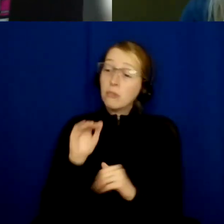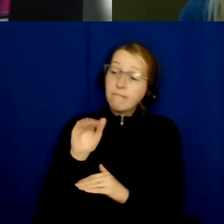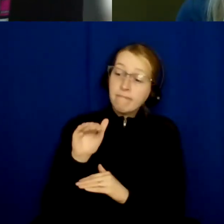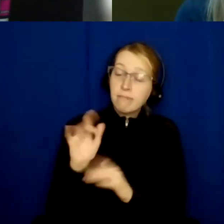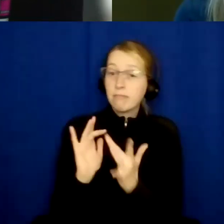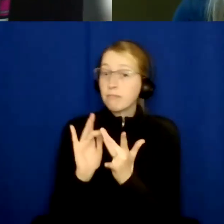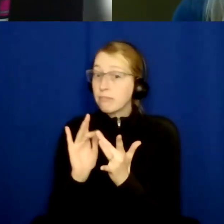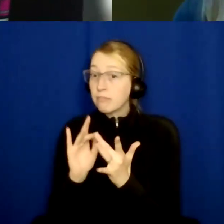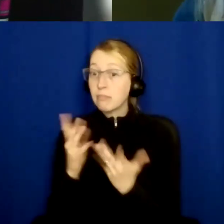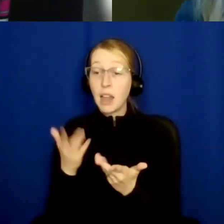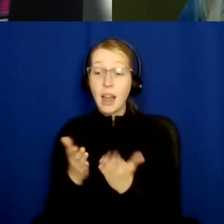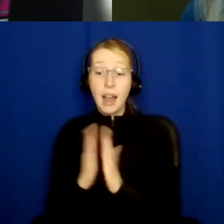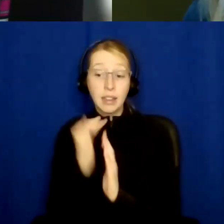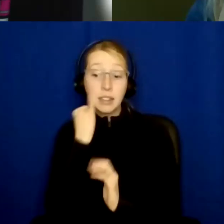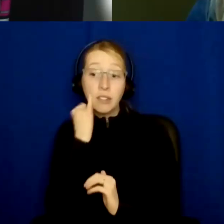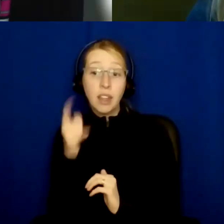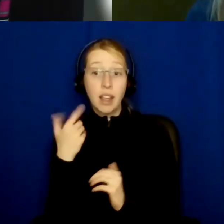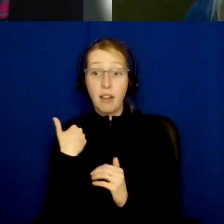tinnitus retraining therapy.